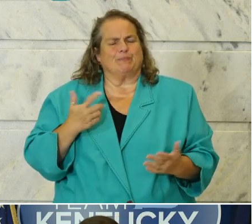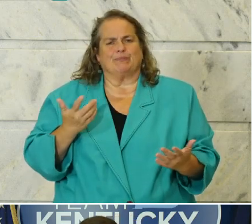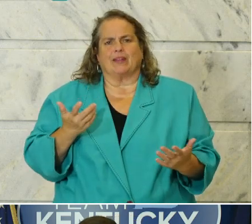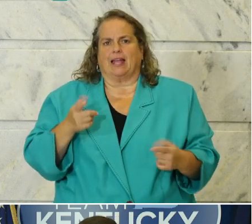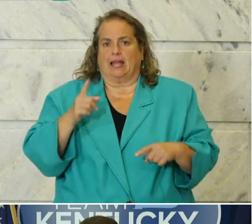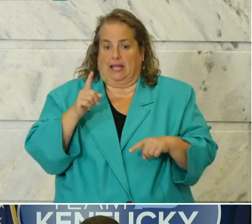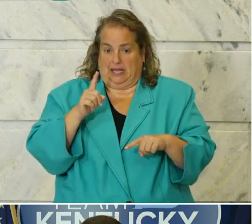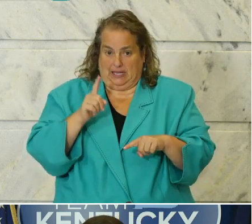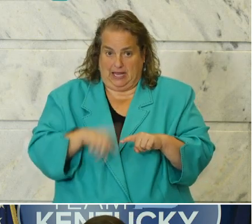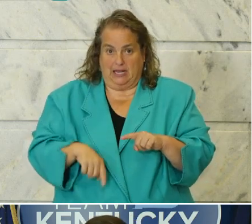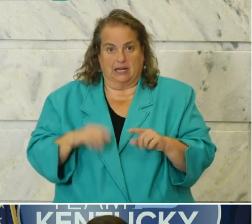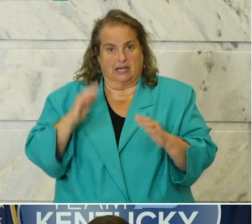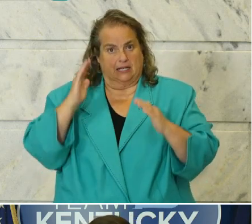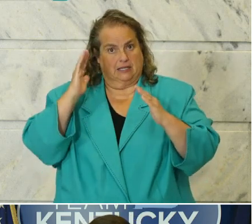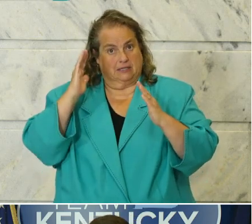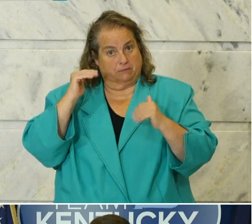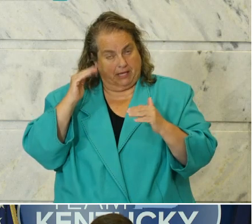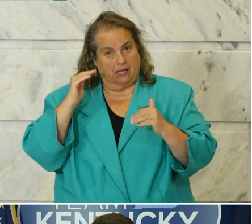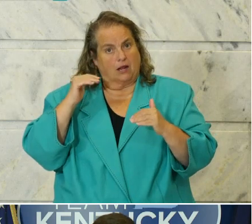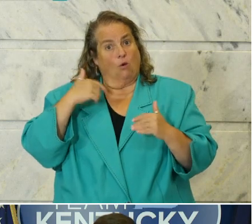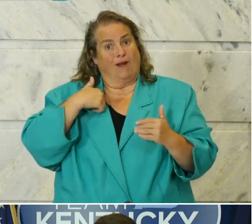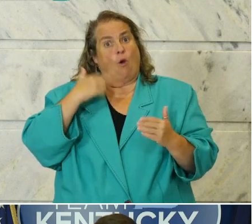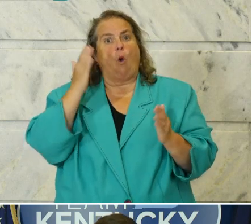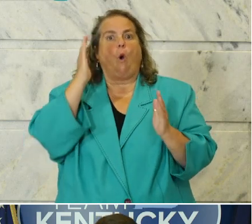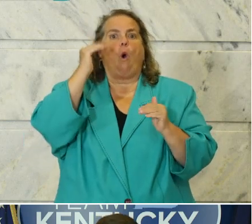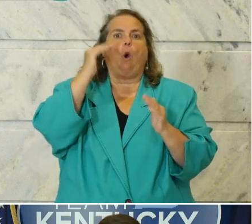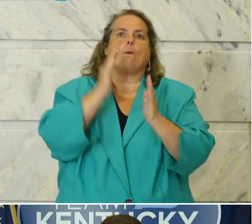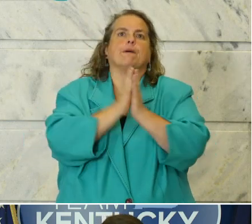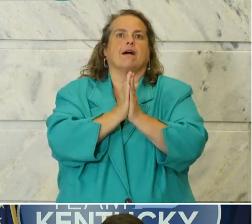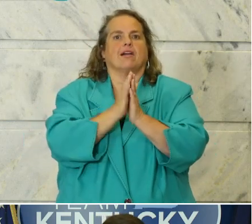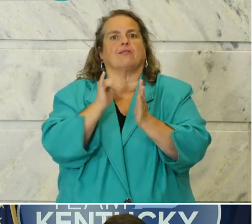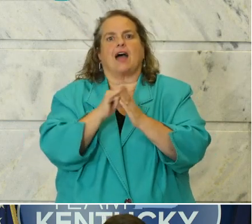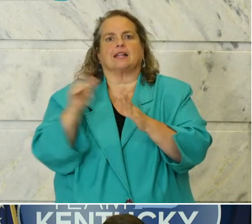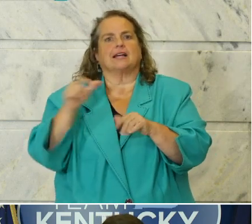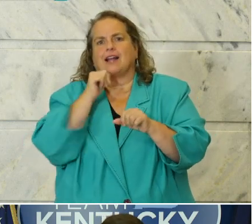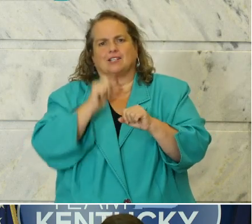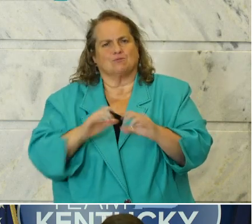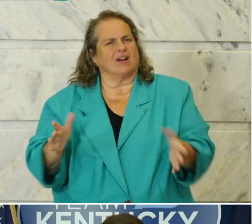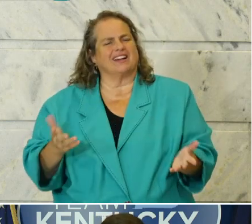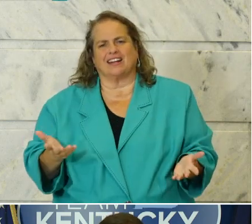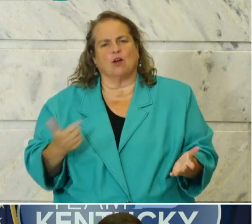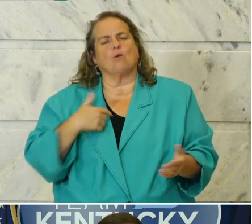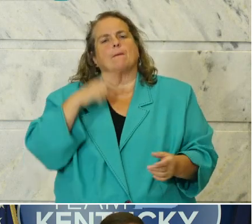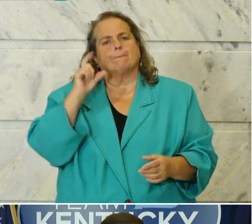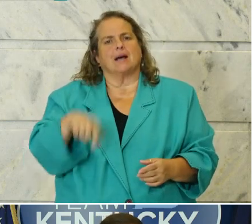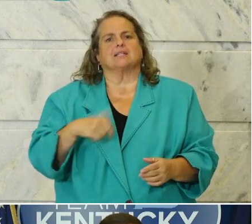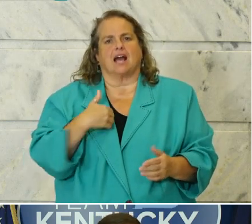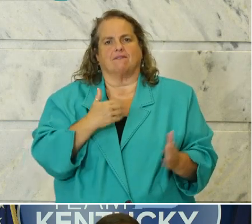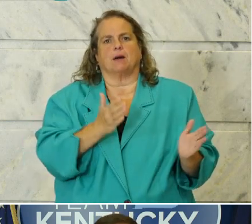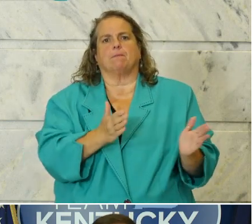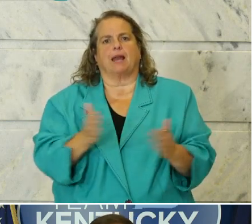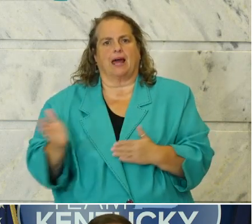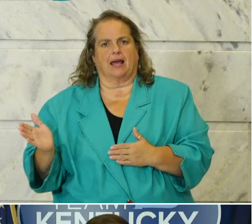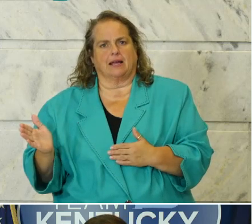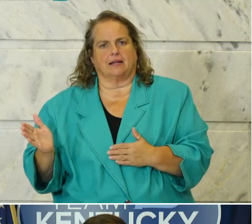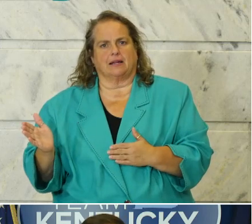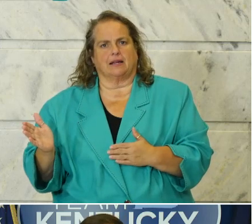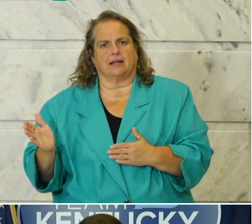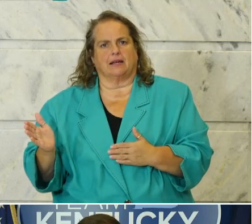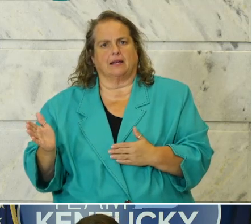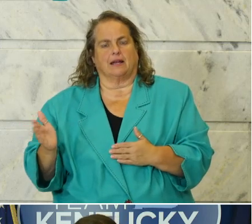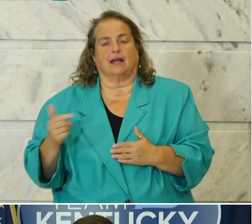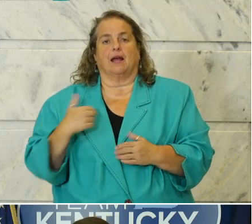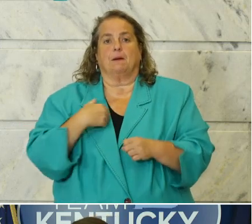walk into expecting or hoping for. We have to have a plan, and I have to make a recommendation that gives us a real